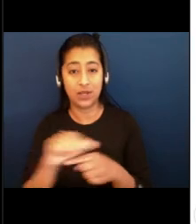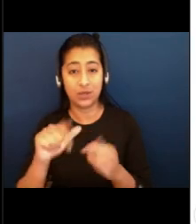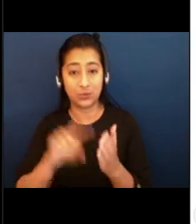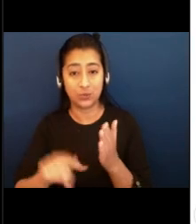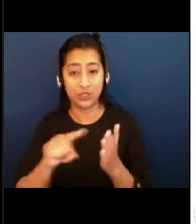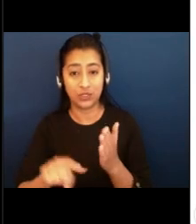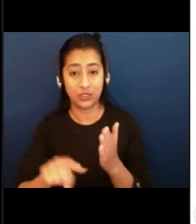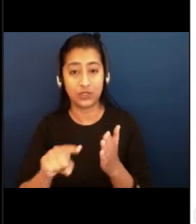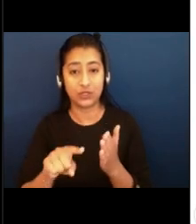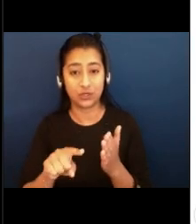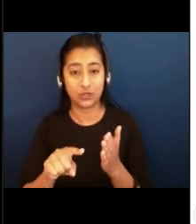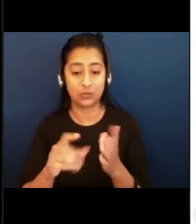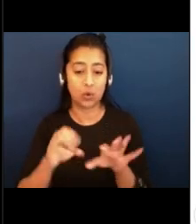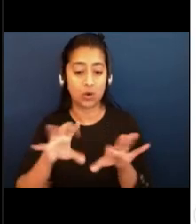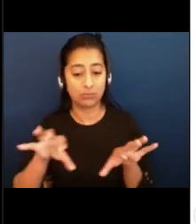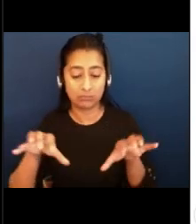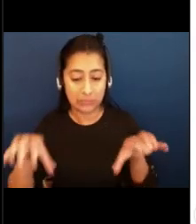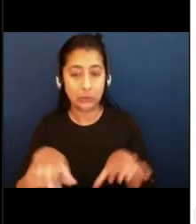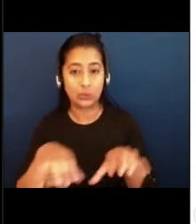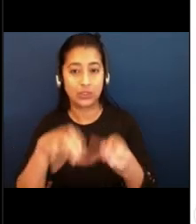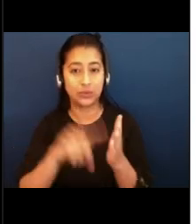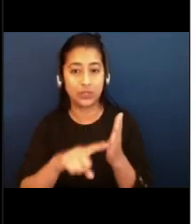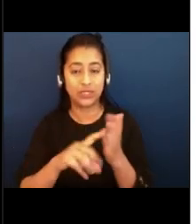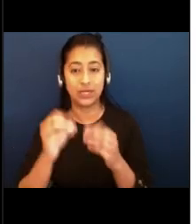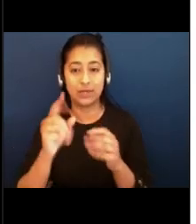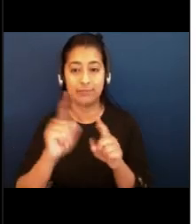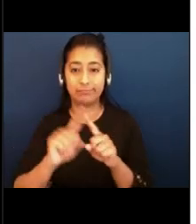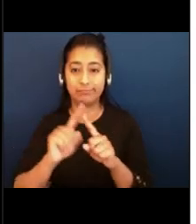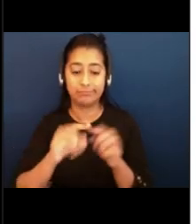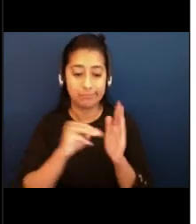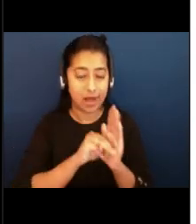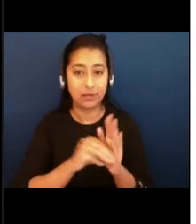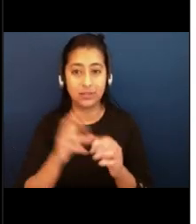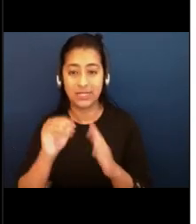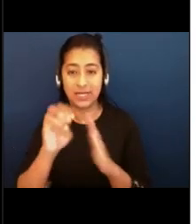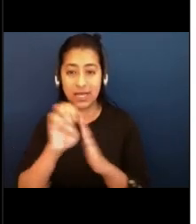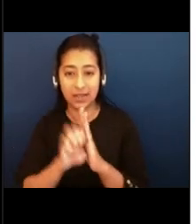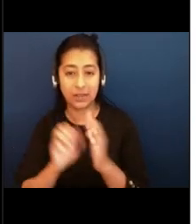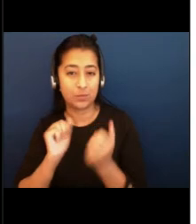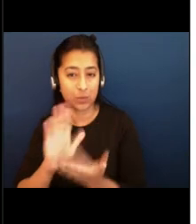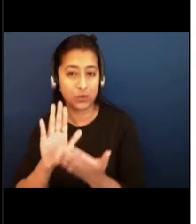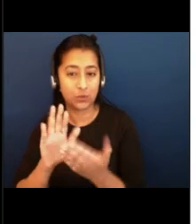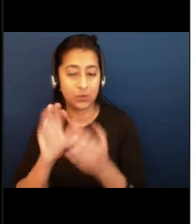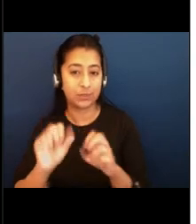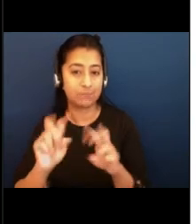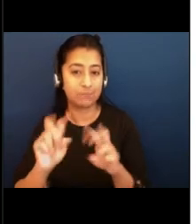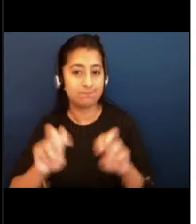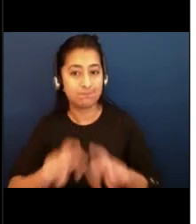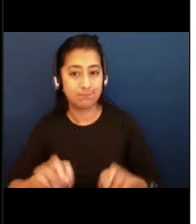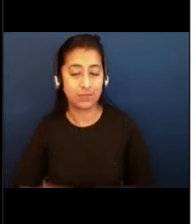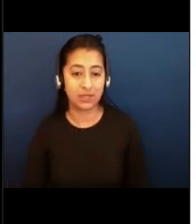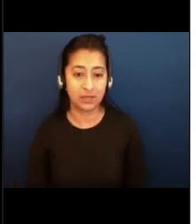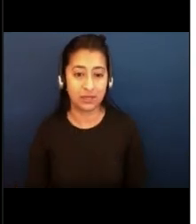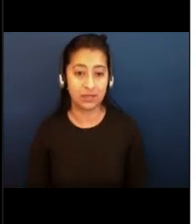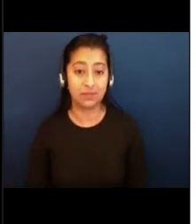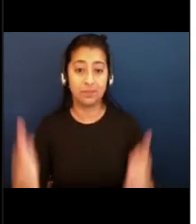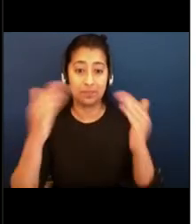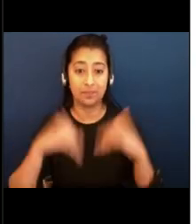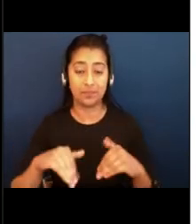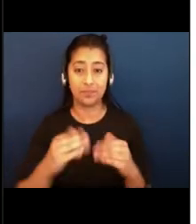of conducting research and methodologies and models for research and ethical approaches. And then interdisciplinary approaches,